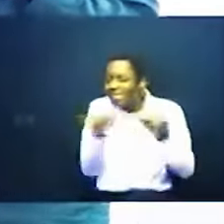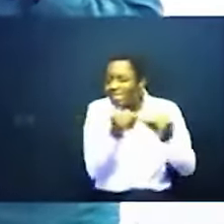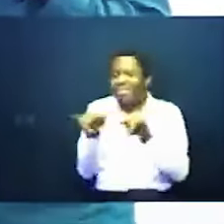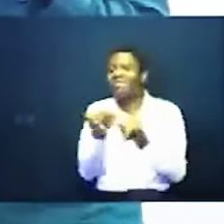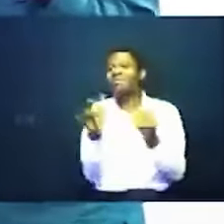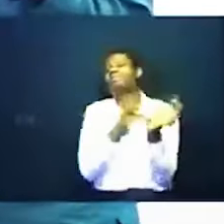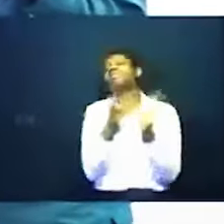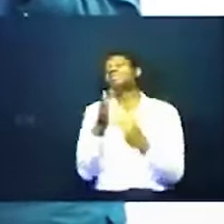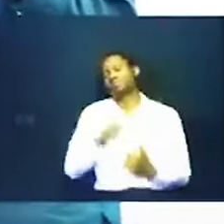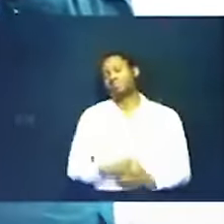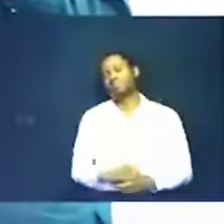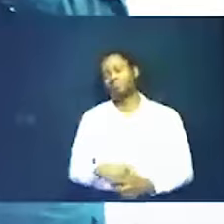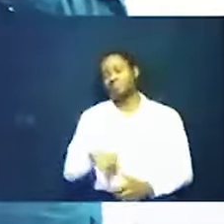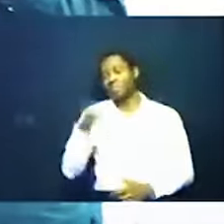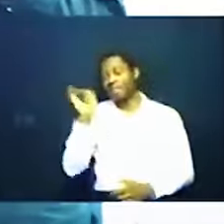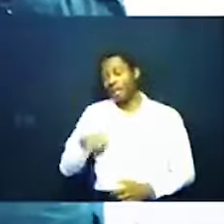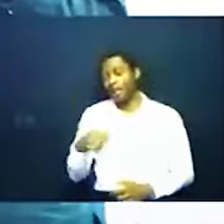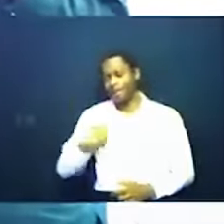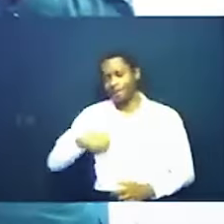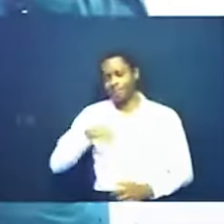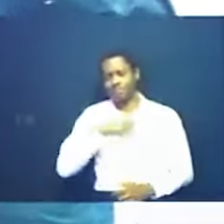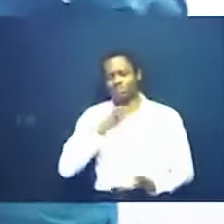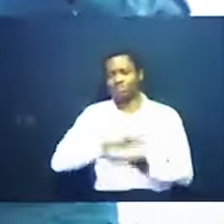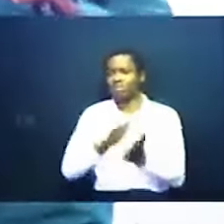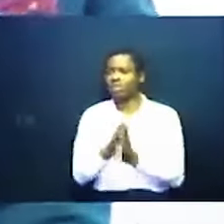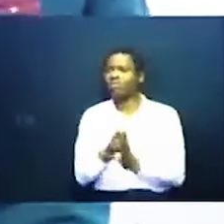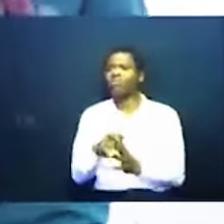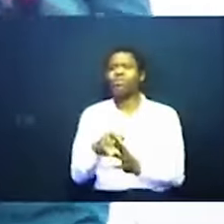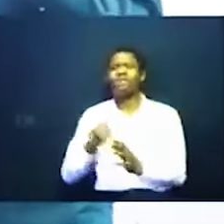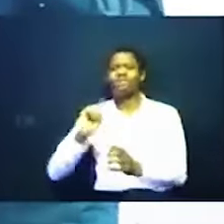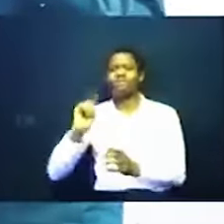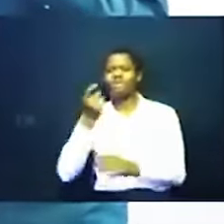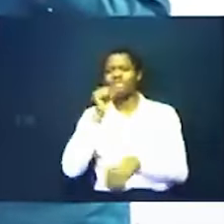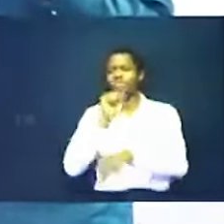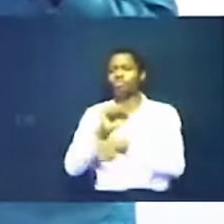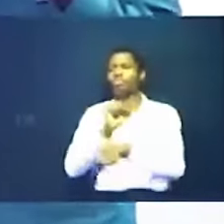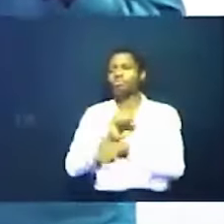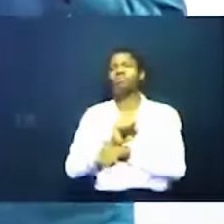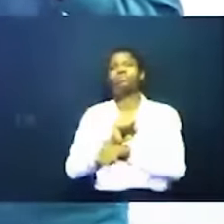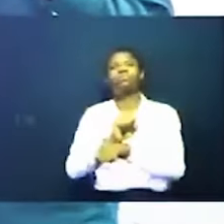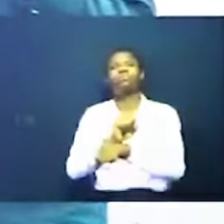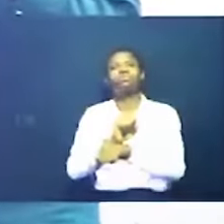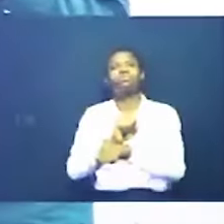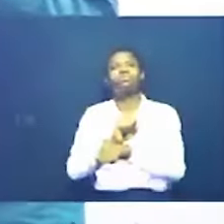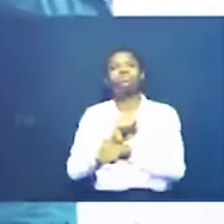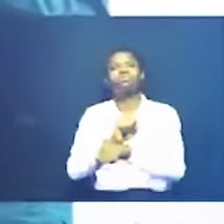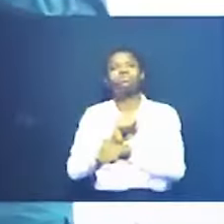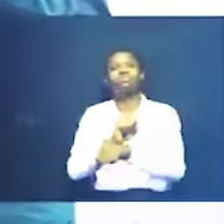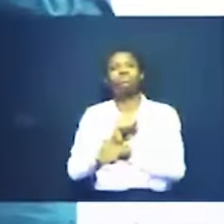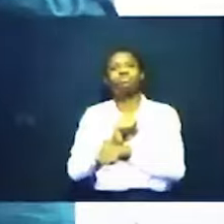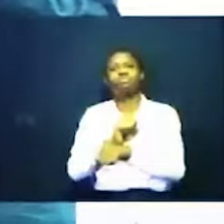be our primary occupation. We as I say ye ye mbotaye a eso pa ye ni do. And our